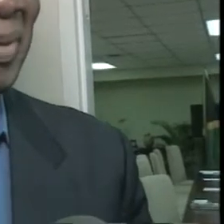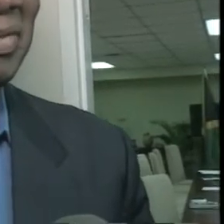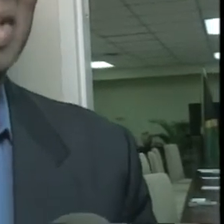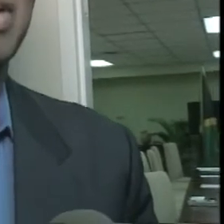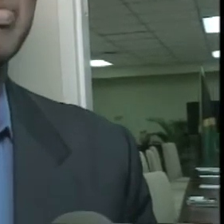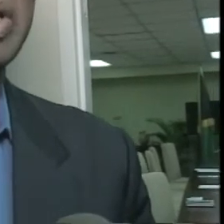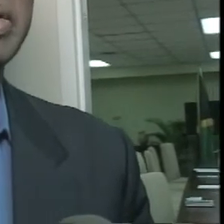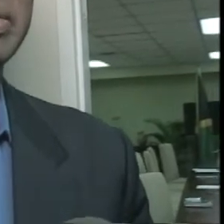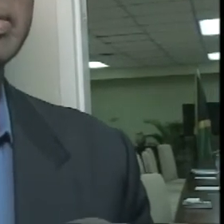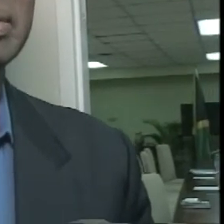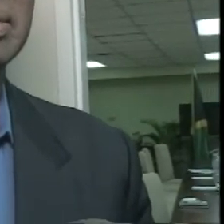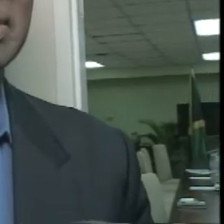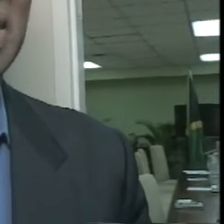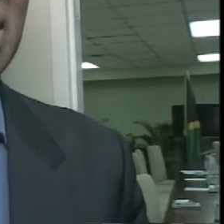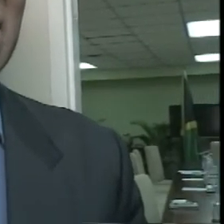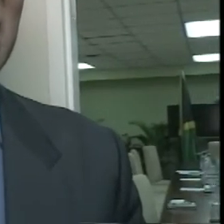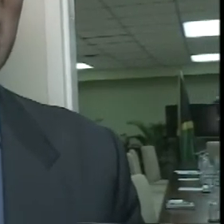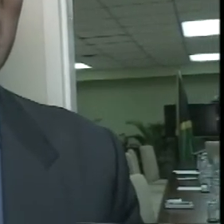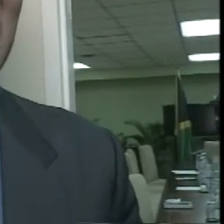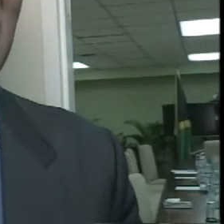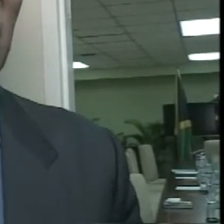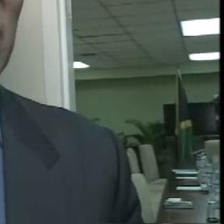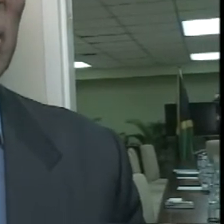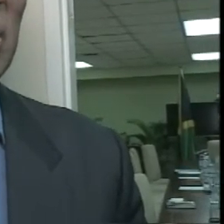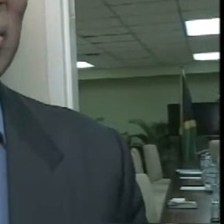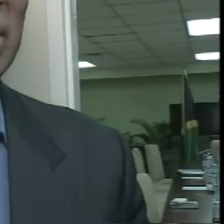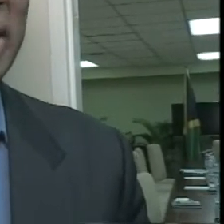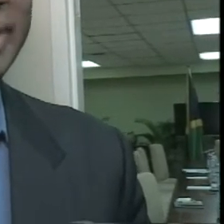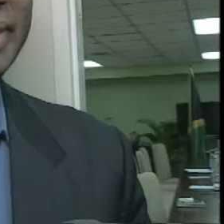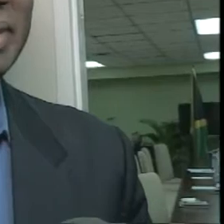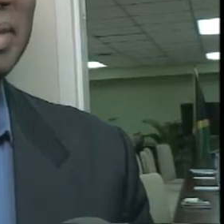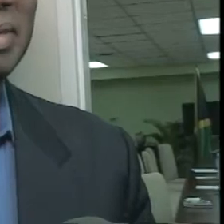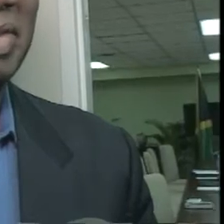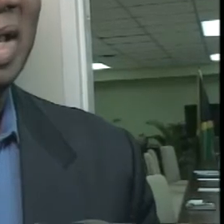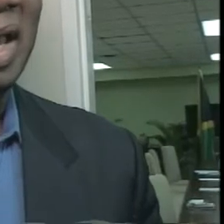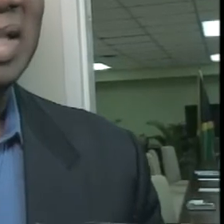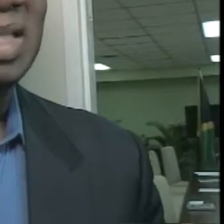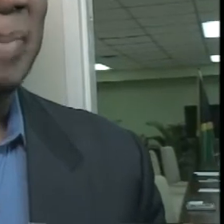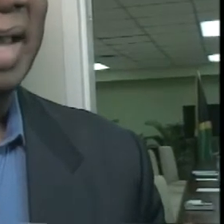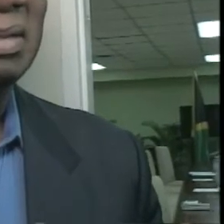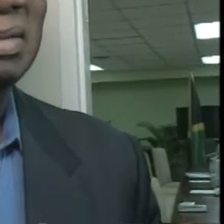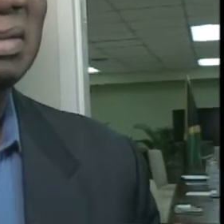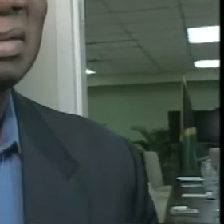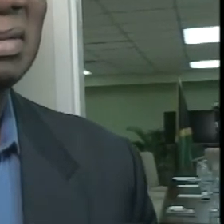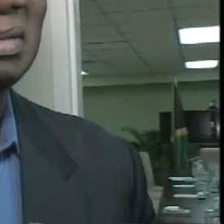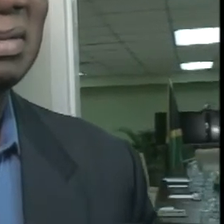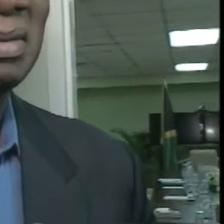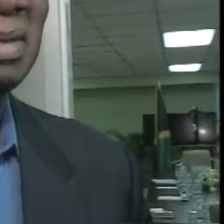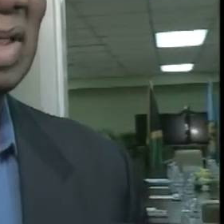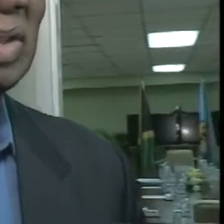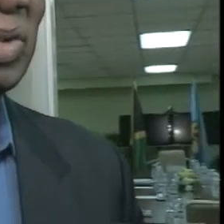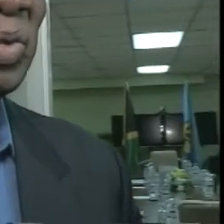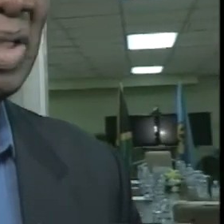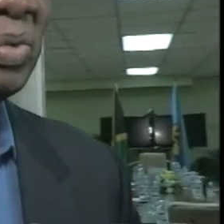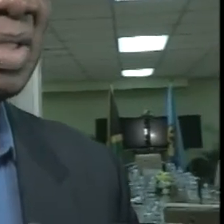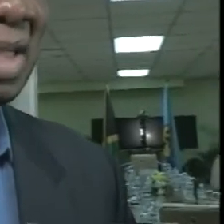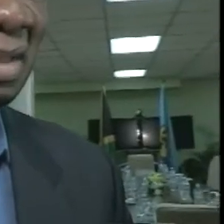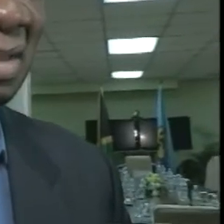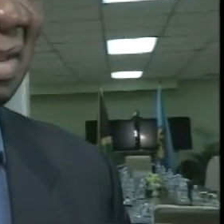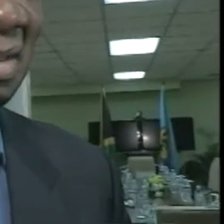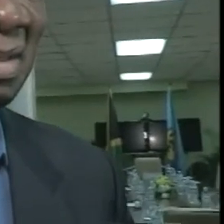fact, people of the Caribbean are looking on and they expect